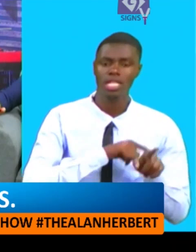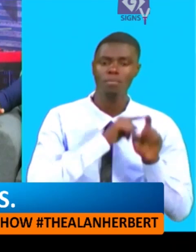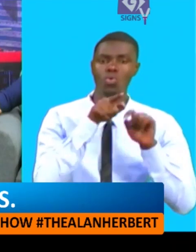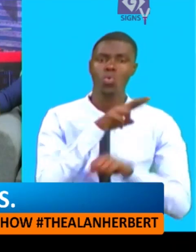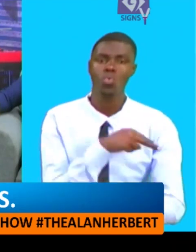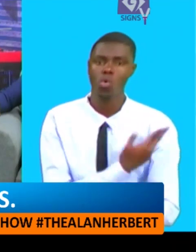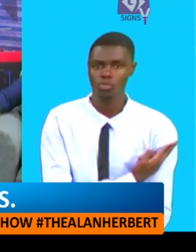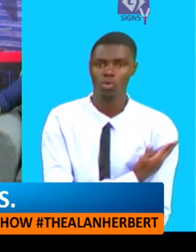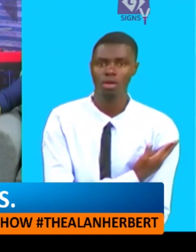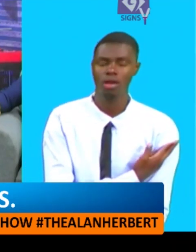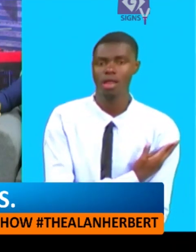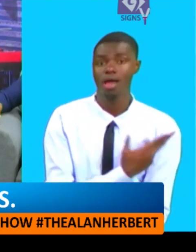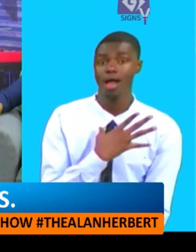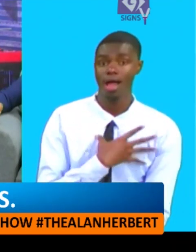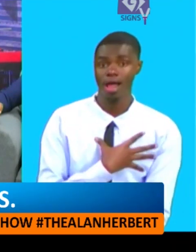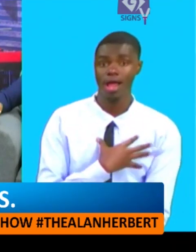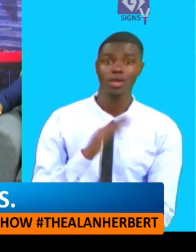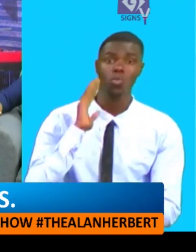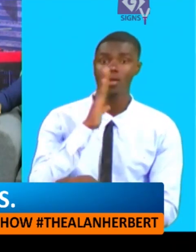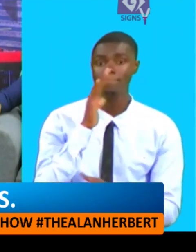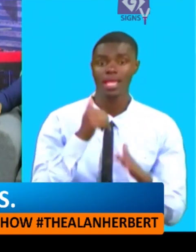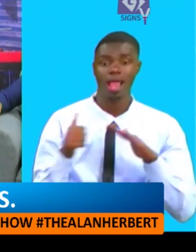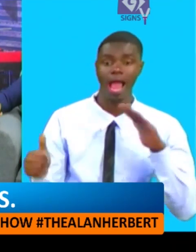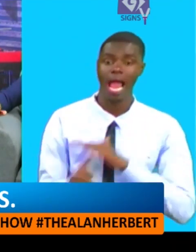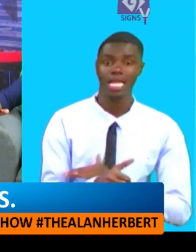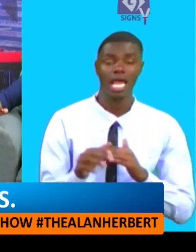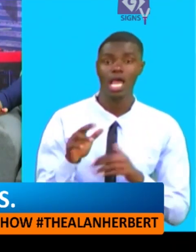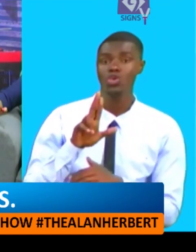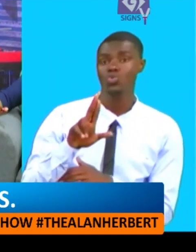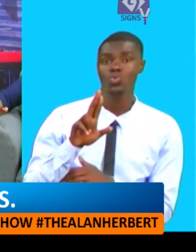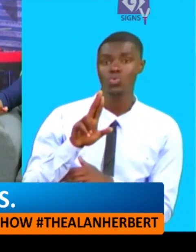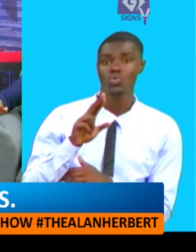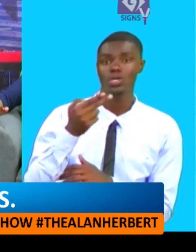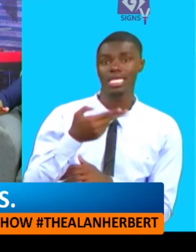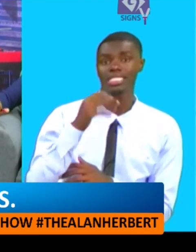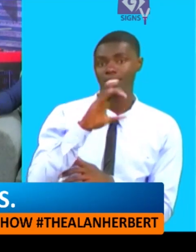to a facility and they will be under universal health coverage?